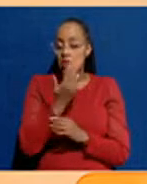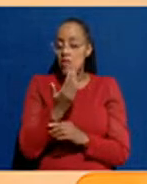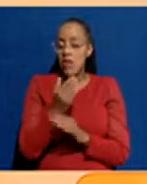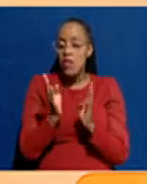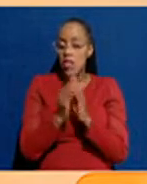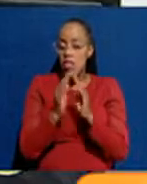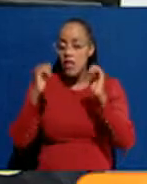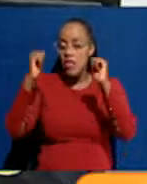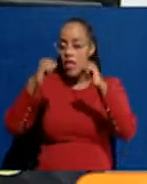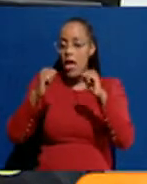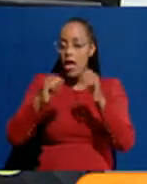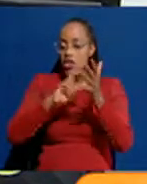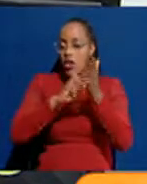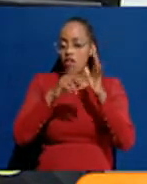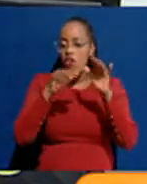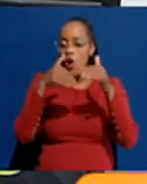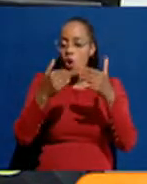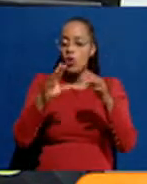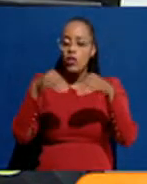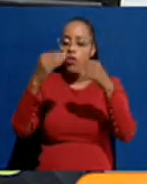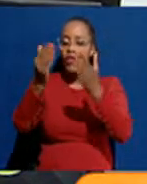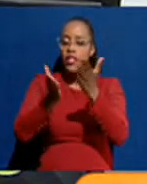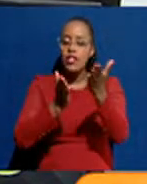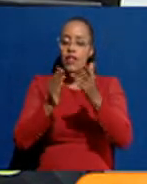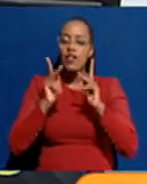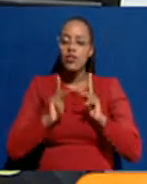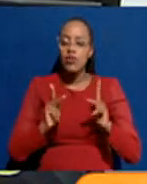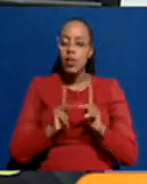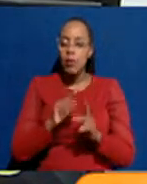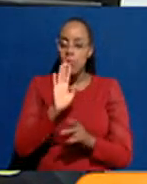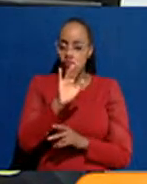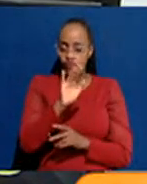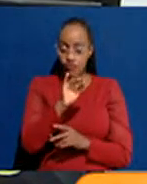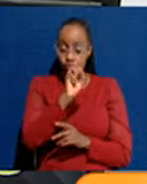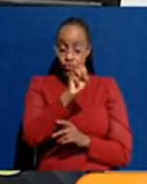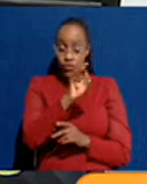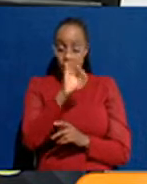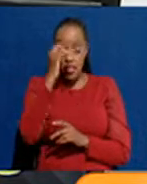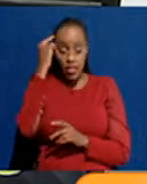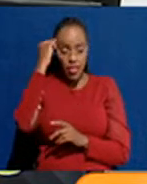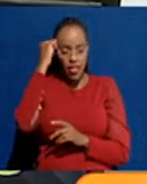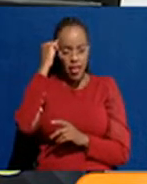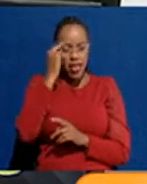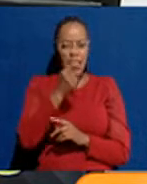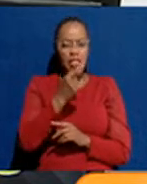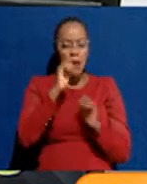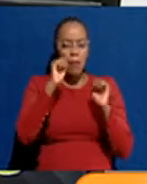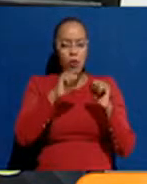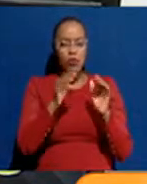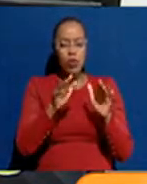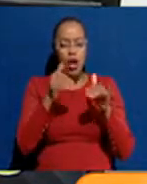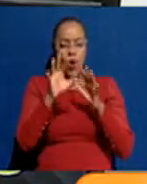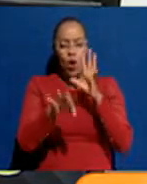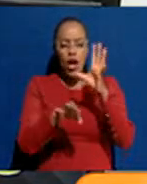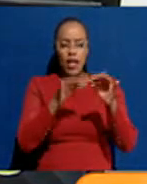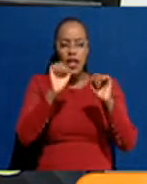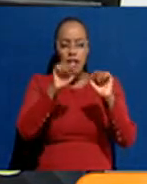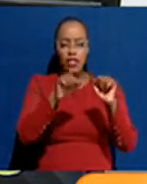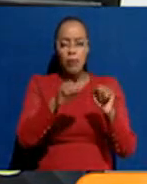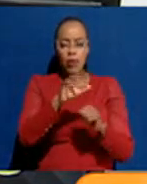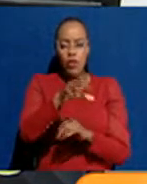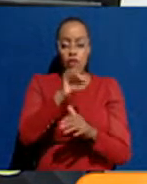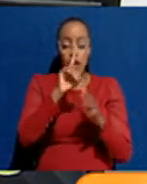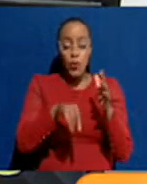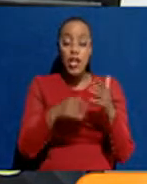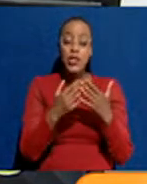contractual agreement or is it about service to the people? Now, possibly the simplest way you could analyze that, Sam, and you'll actually prove